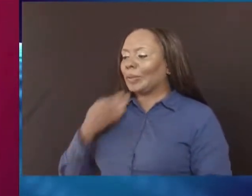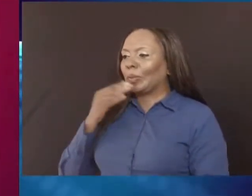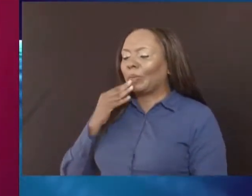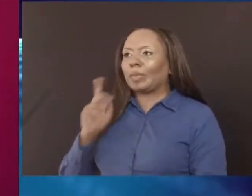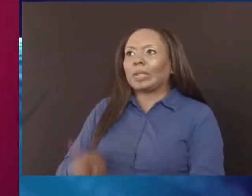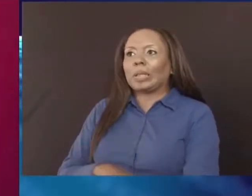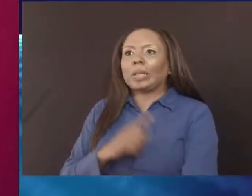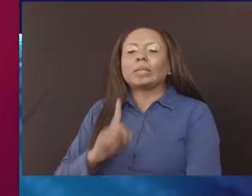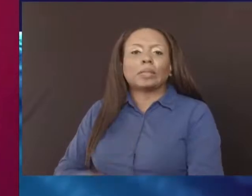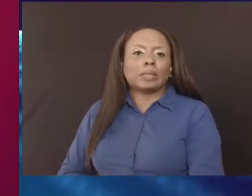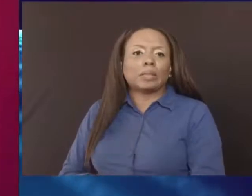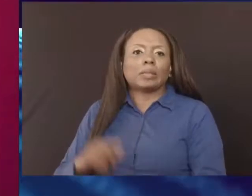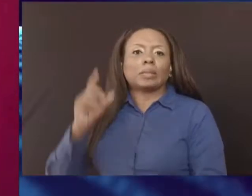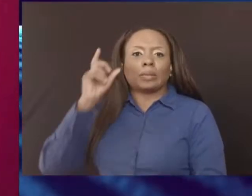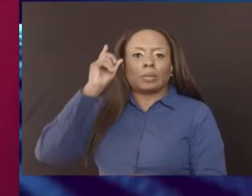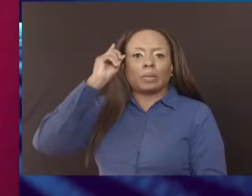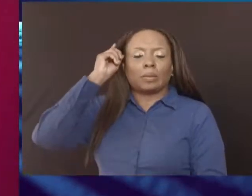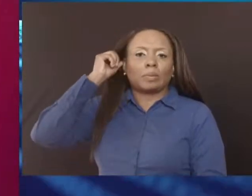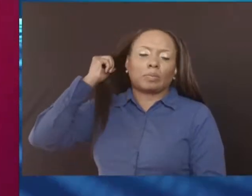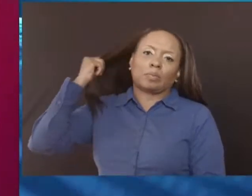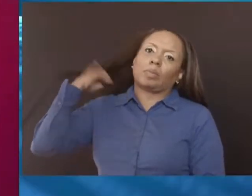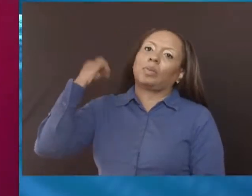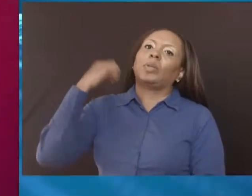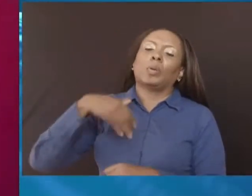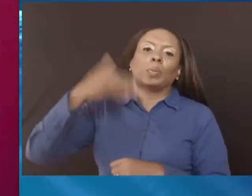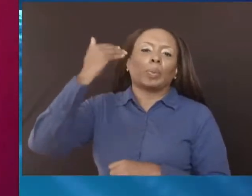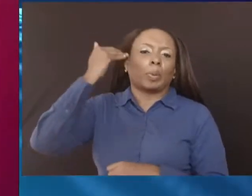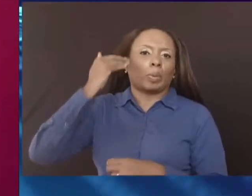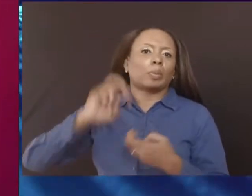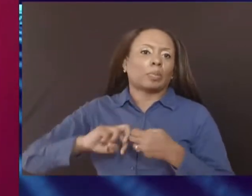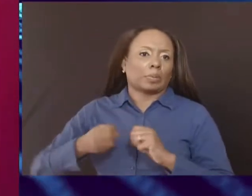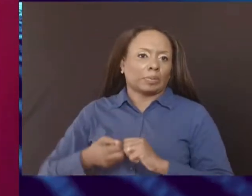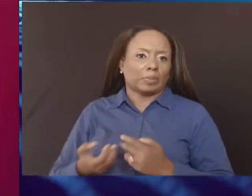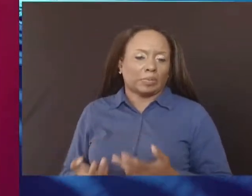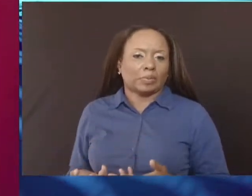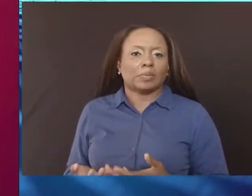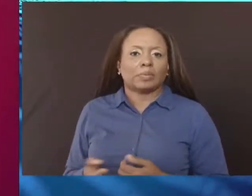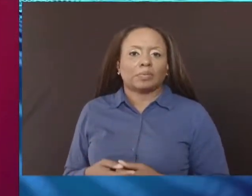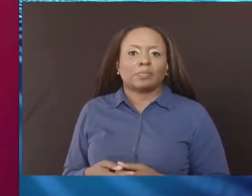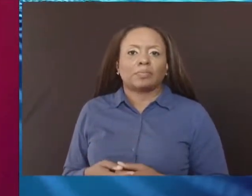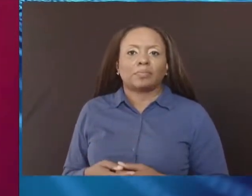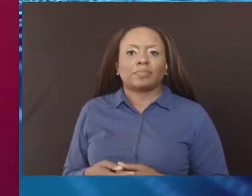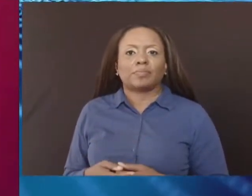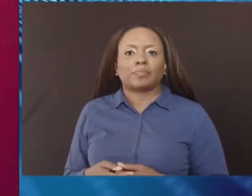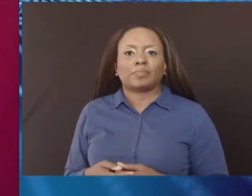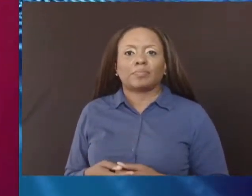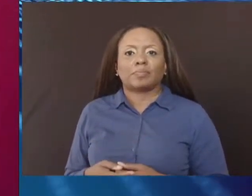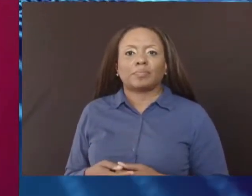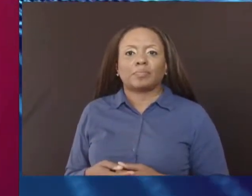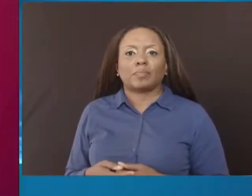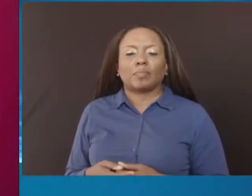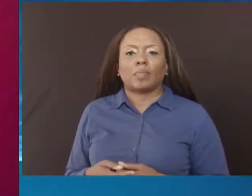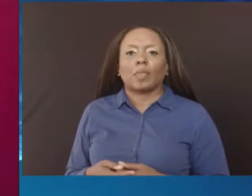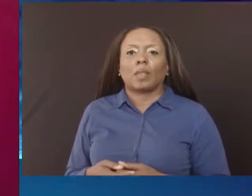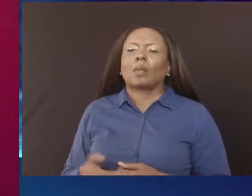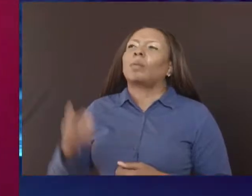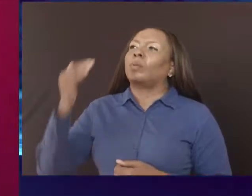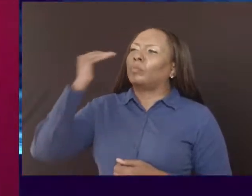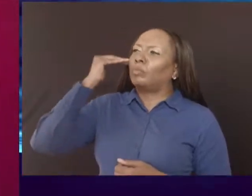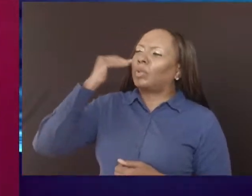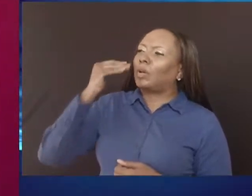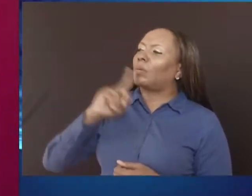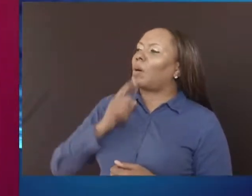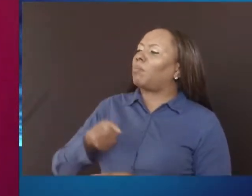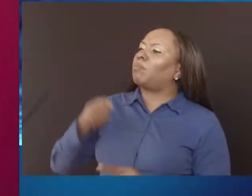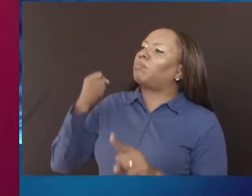highly cognizant that this is a potential outcome. We would not want mental ill health to happen because of that.